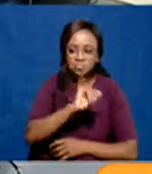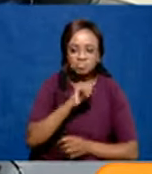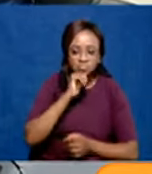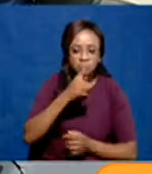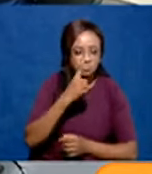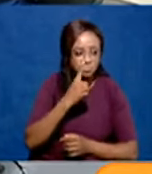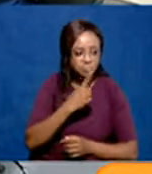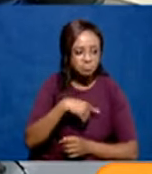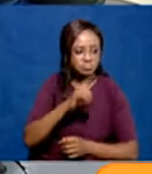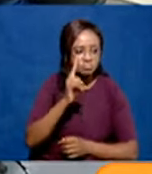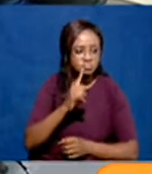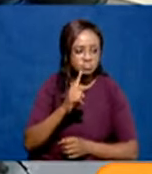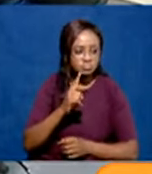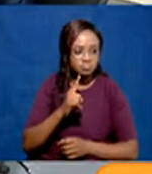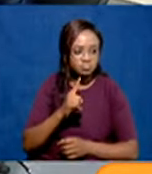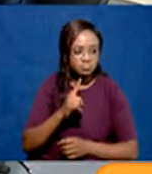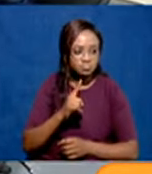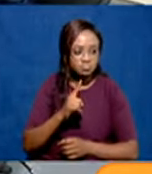why